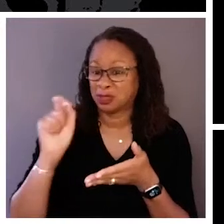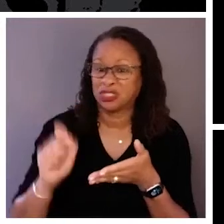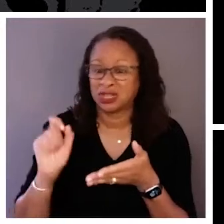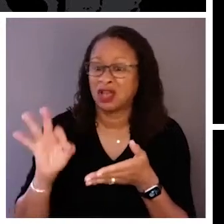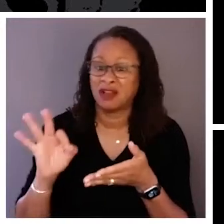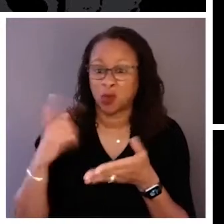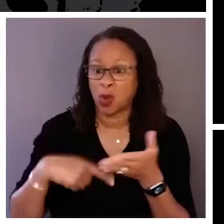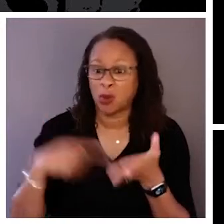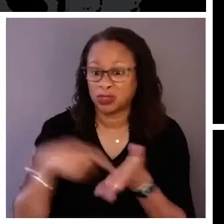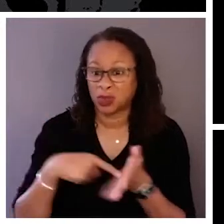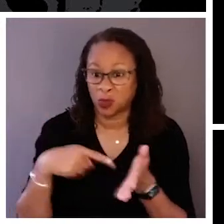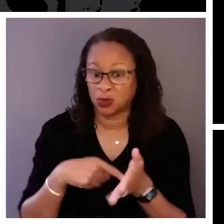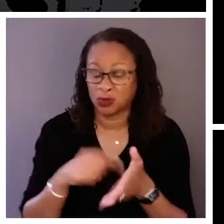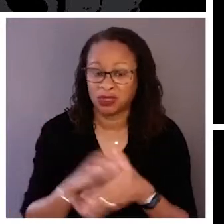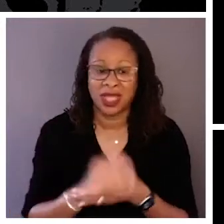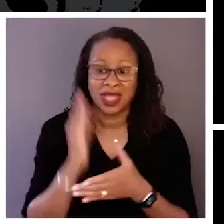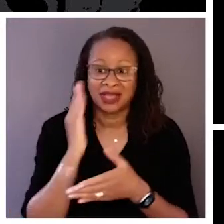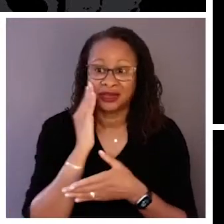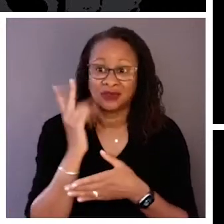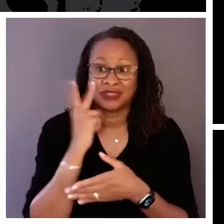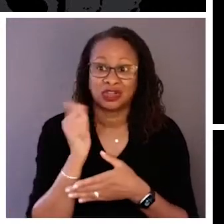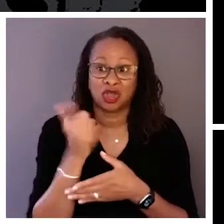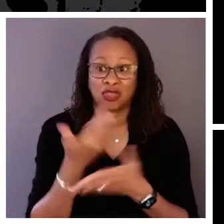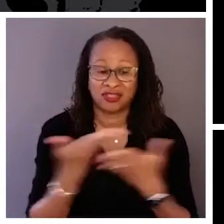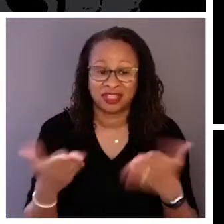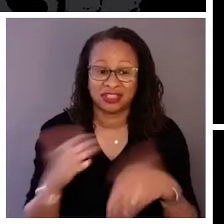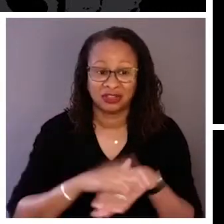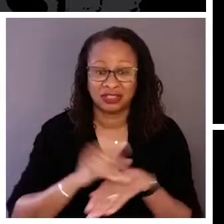know you've seen all these things on TV. Don't do that.